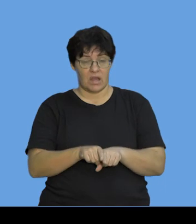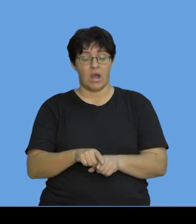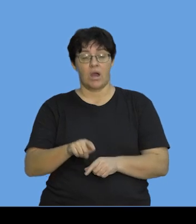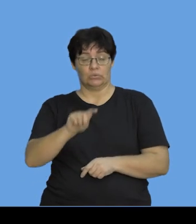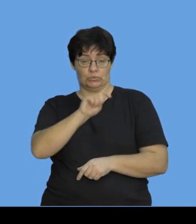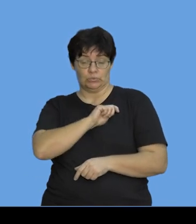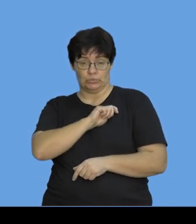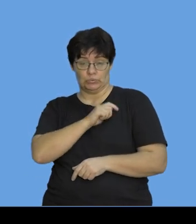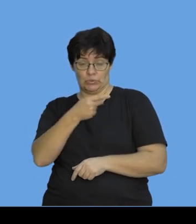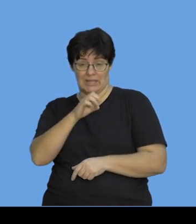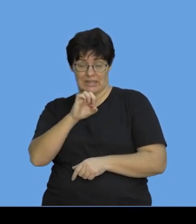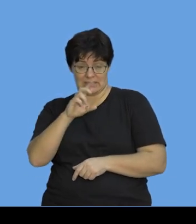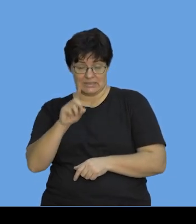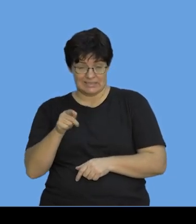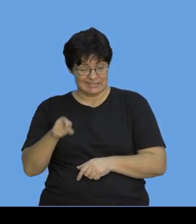look at the actual yield